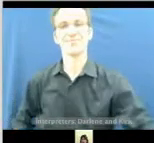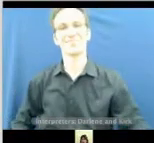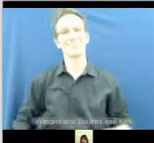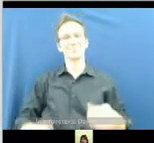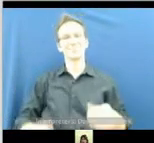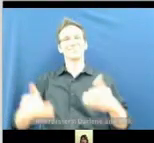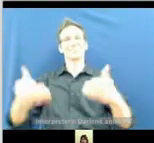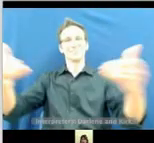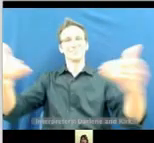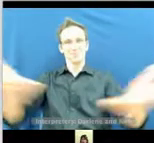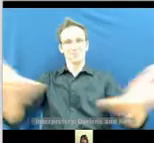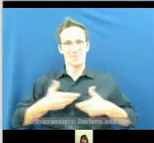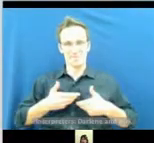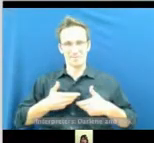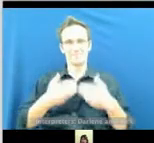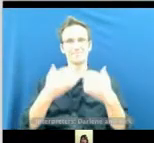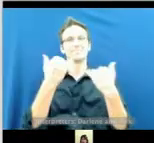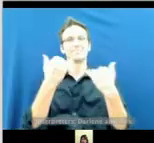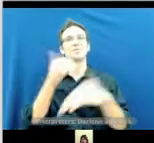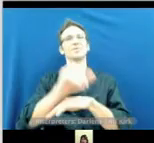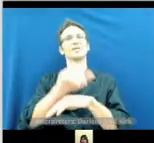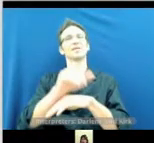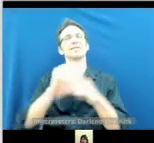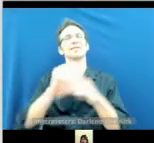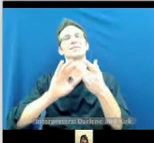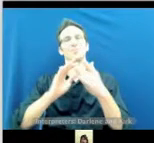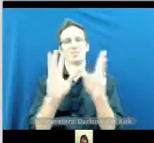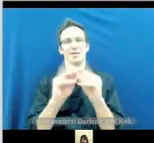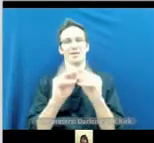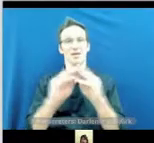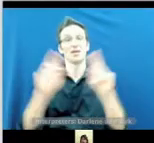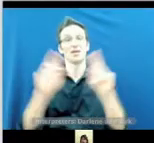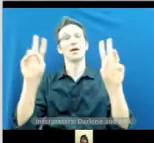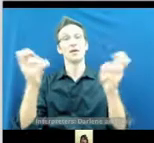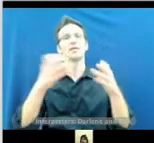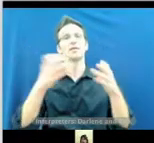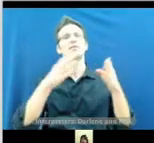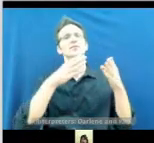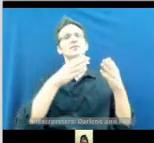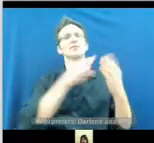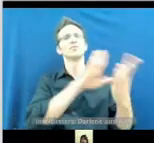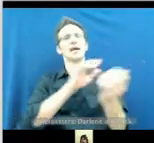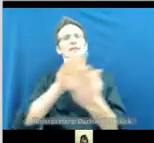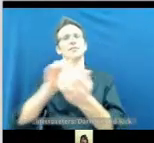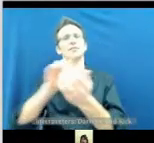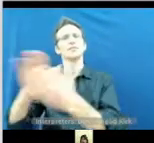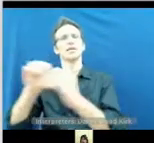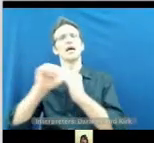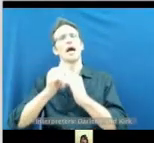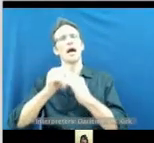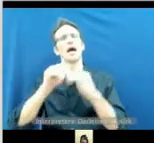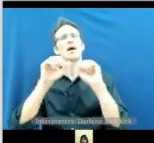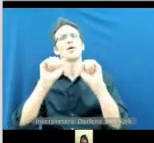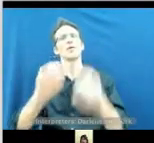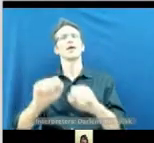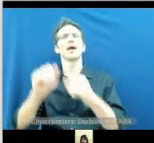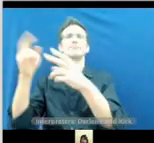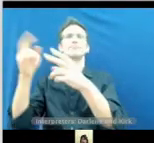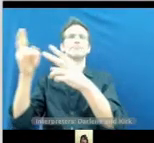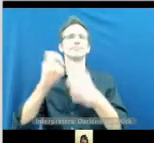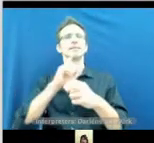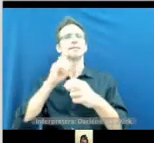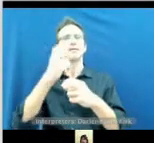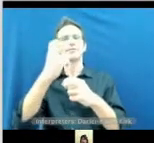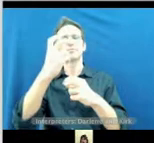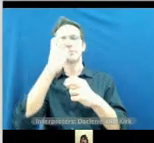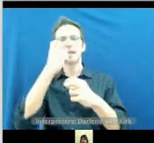Welcome to tonight's webinar, Strategies on Infusing Deafblind Related Content into IEP